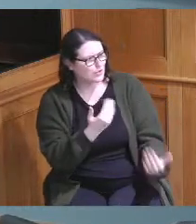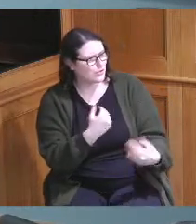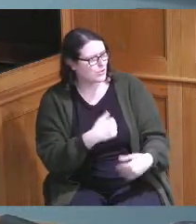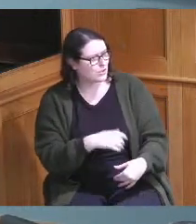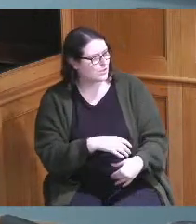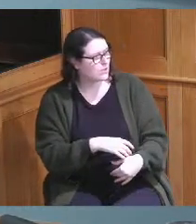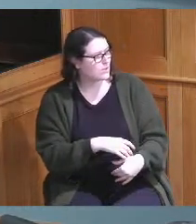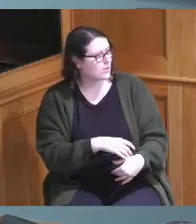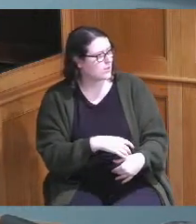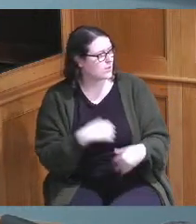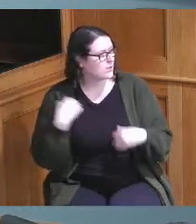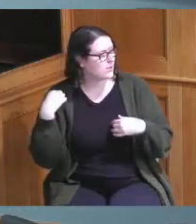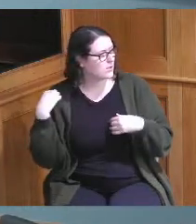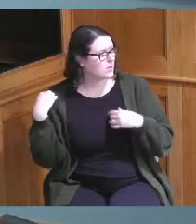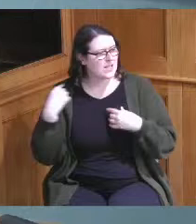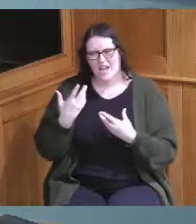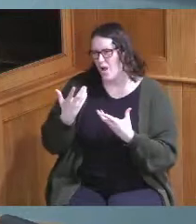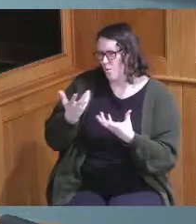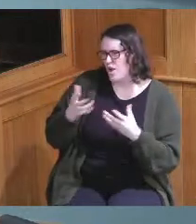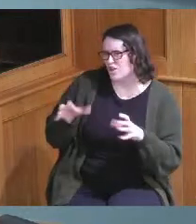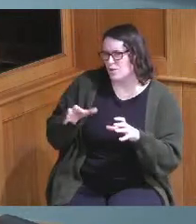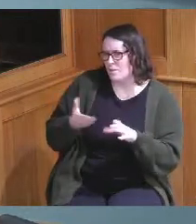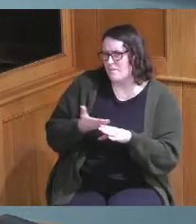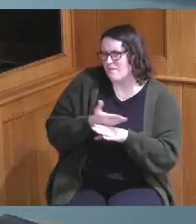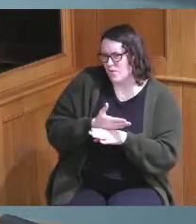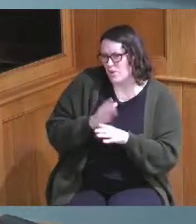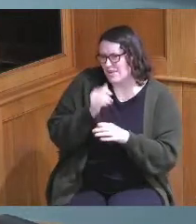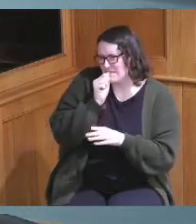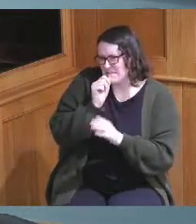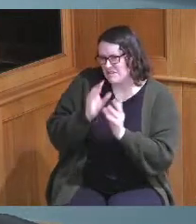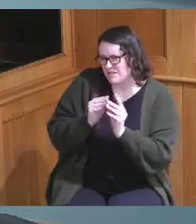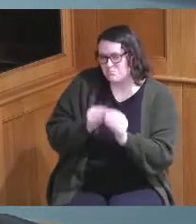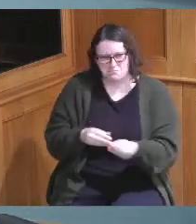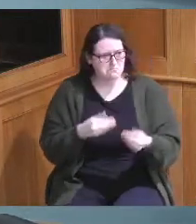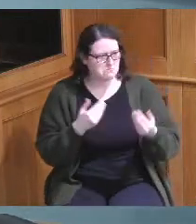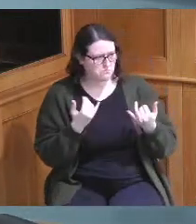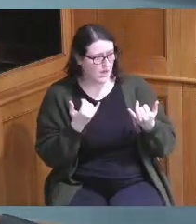can, well, no, we want to do it before we make the motion, yeah.